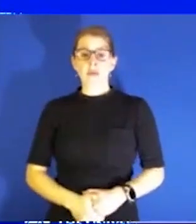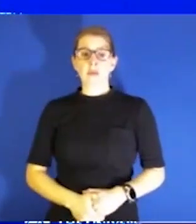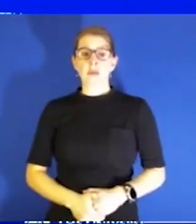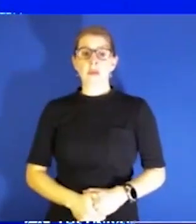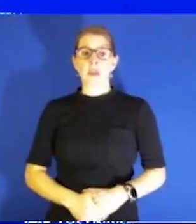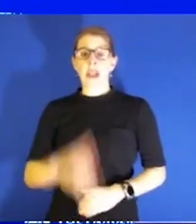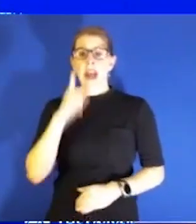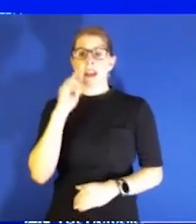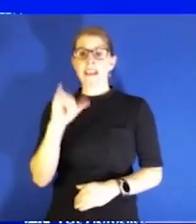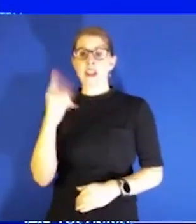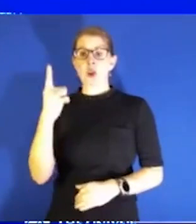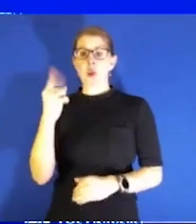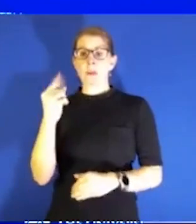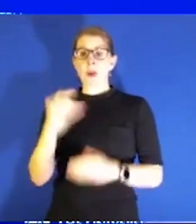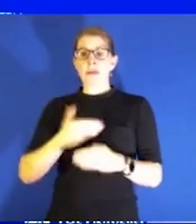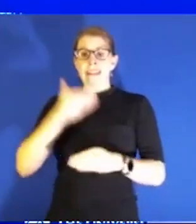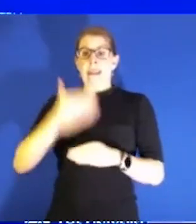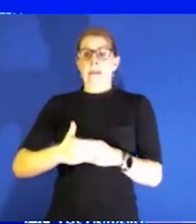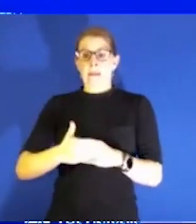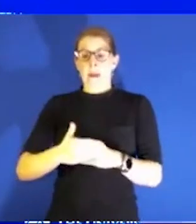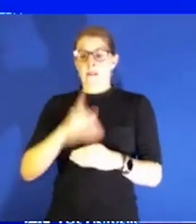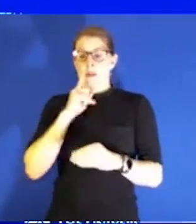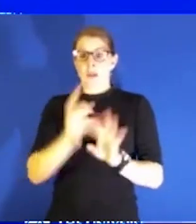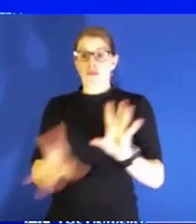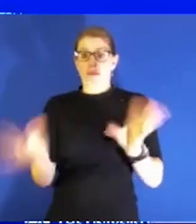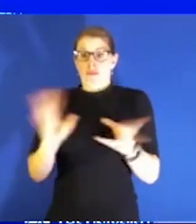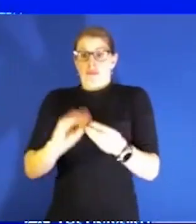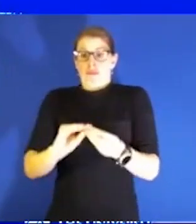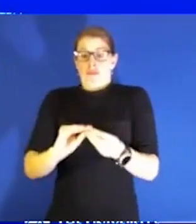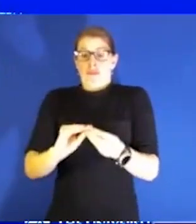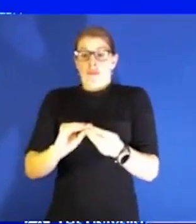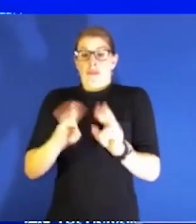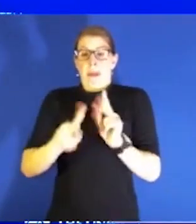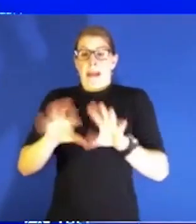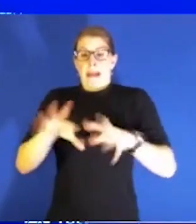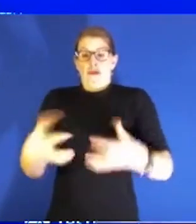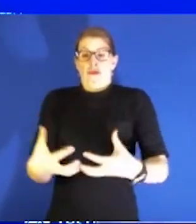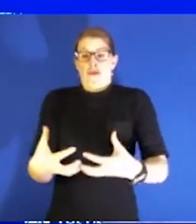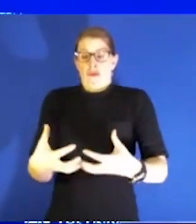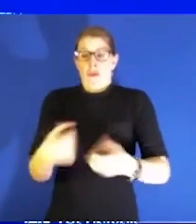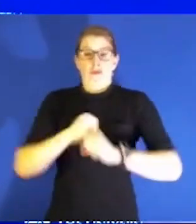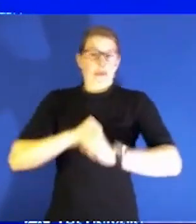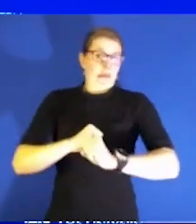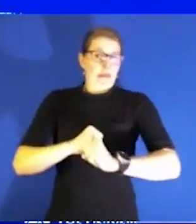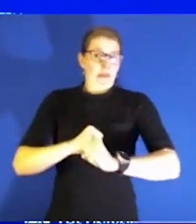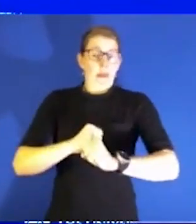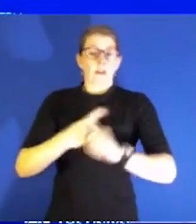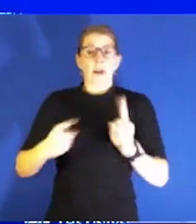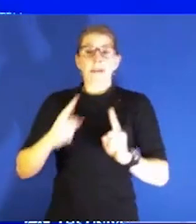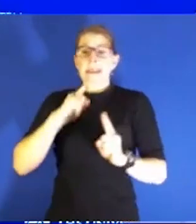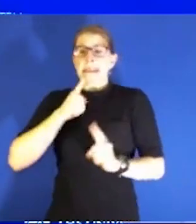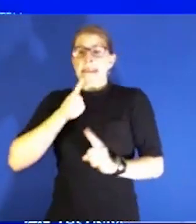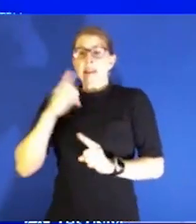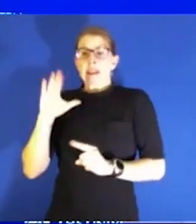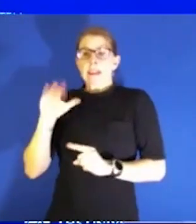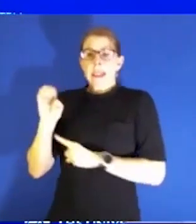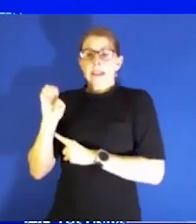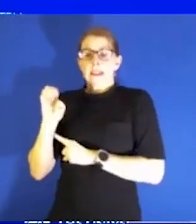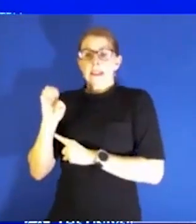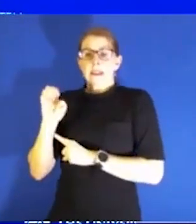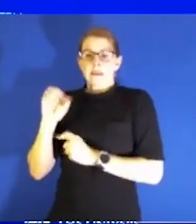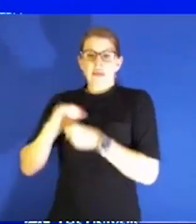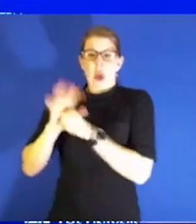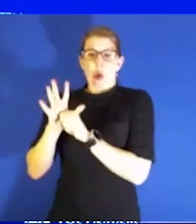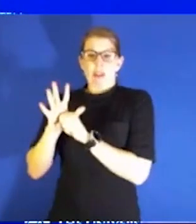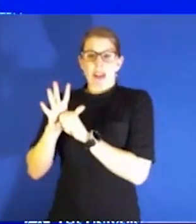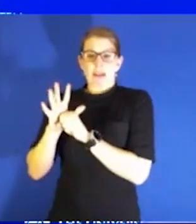having more of our total population who is going to be protected from the most serious cases of disease. So I think overall it's a good